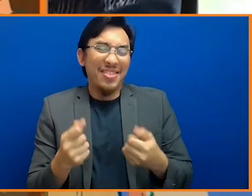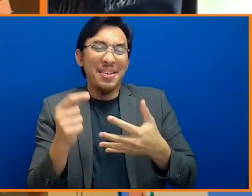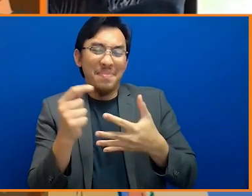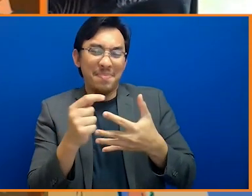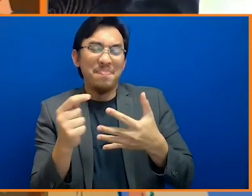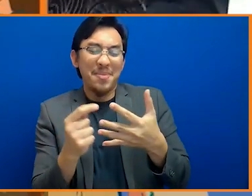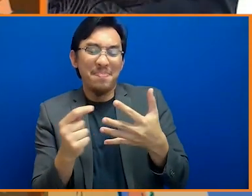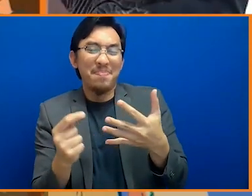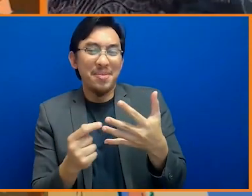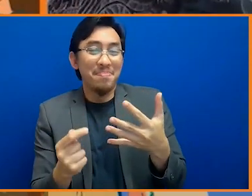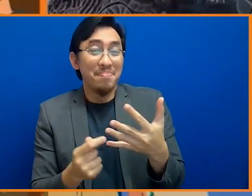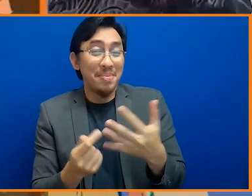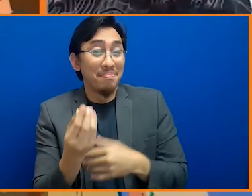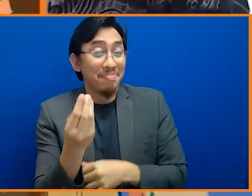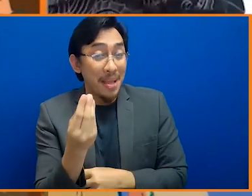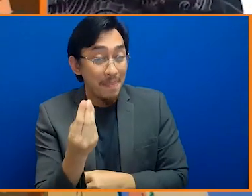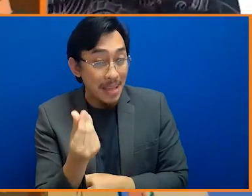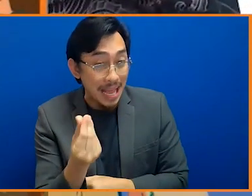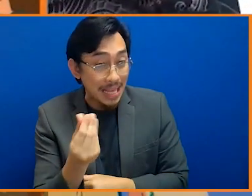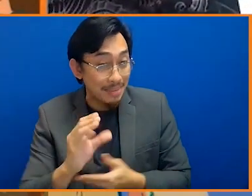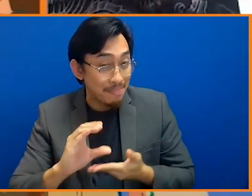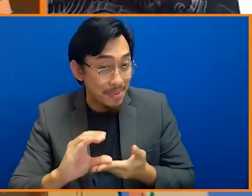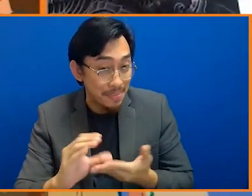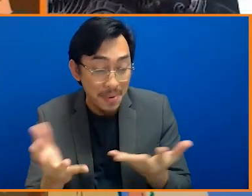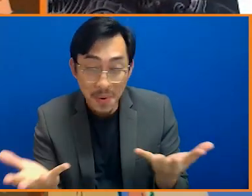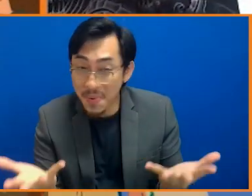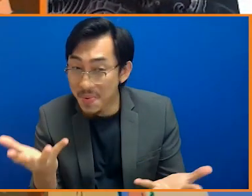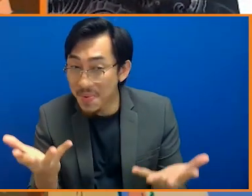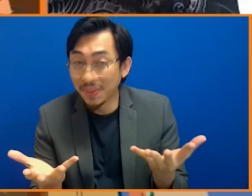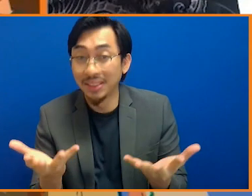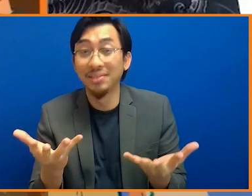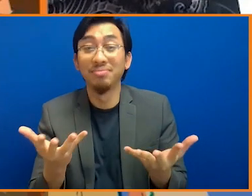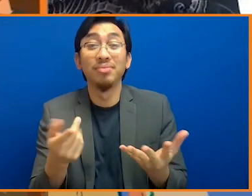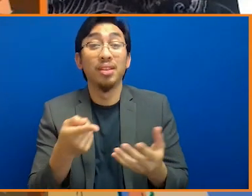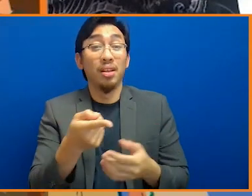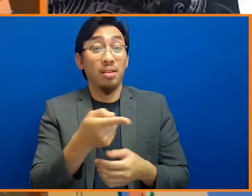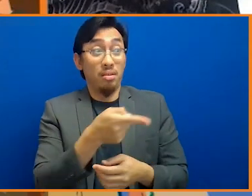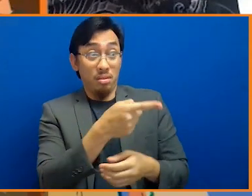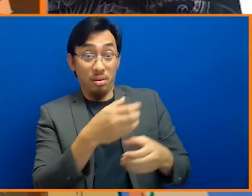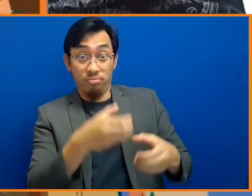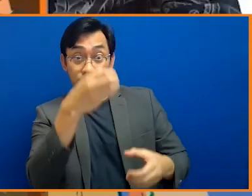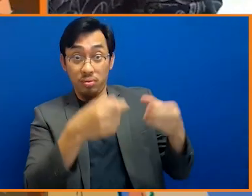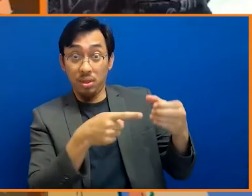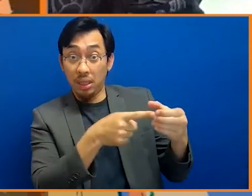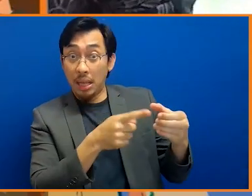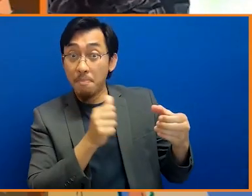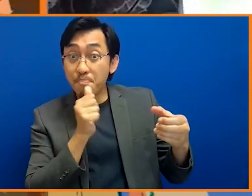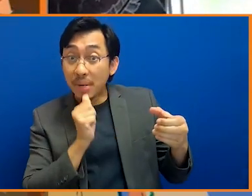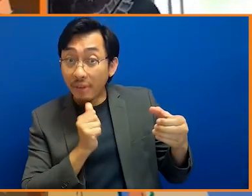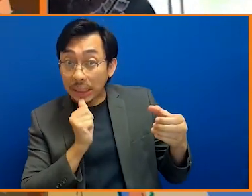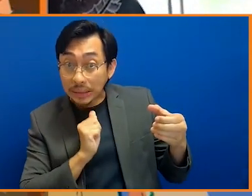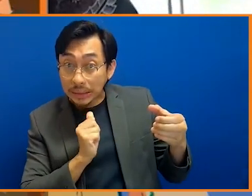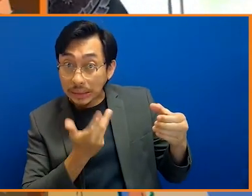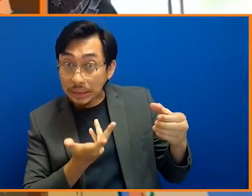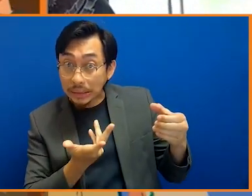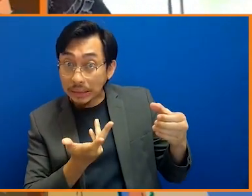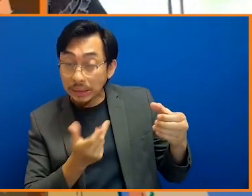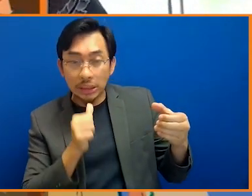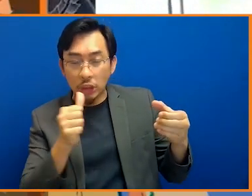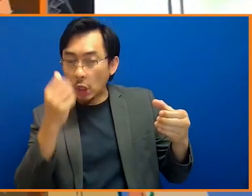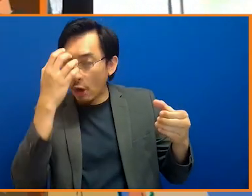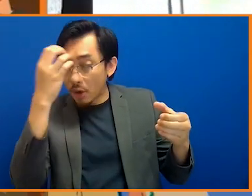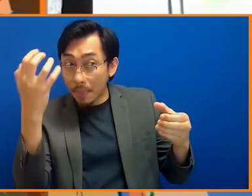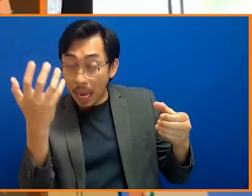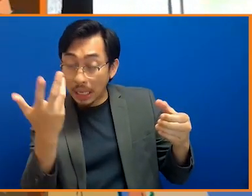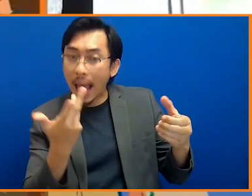deal with a lot of issues economically because if a building is a private owned buildings,